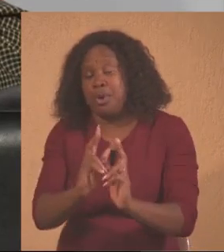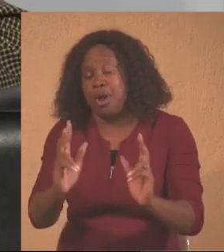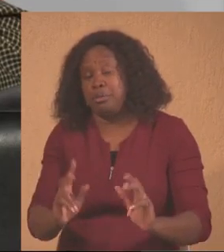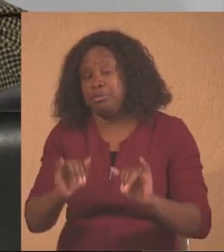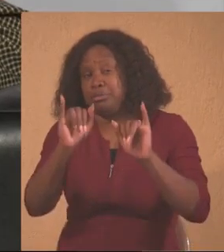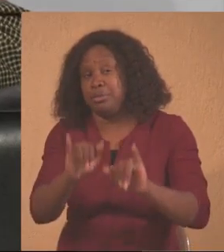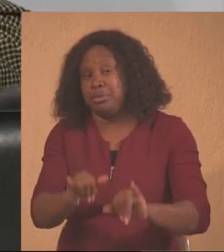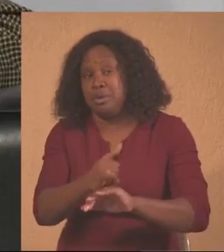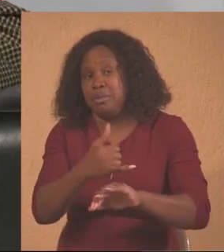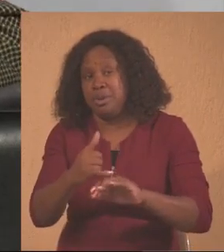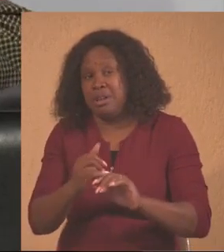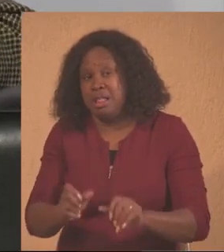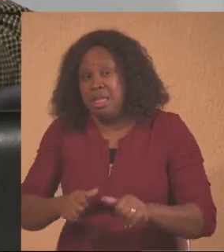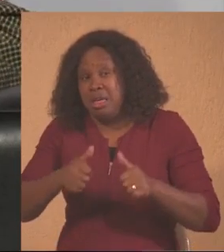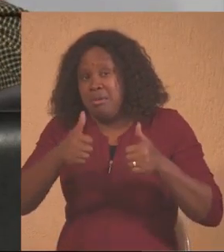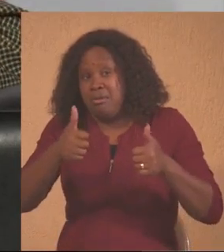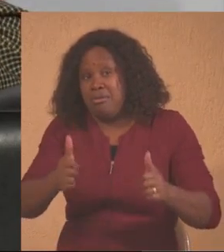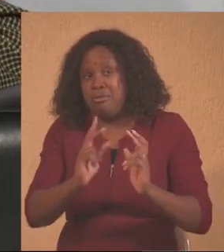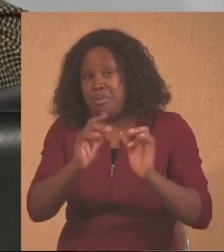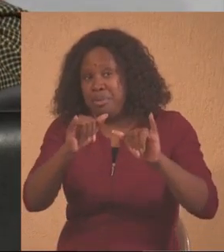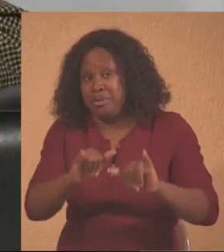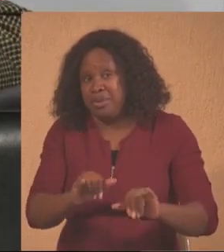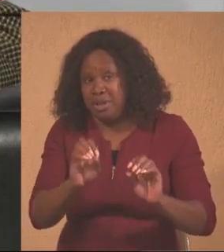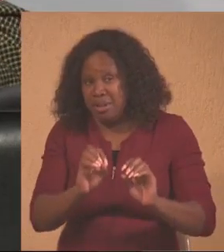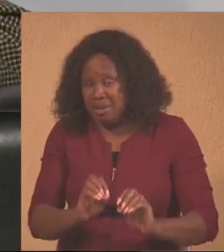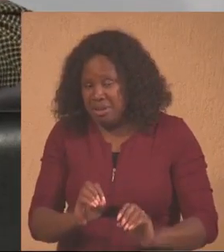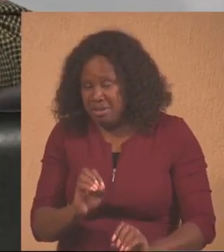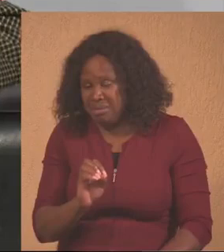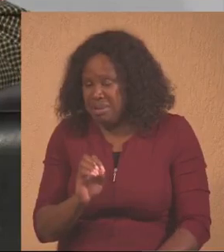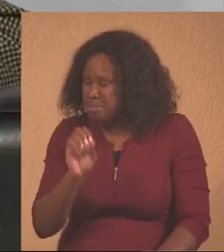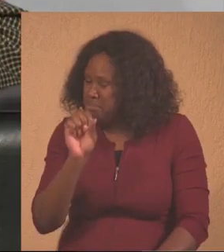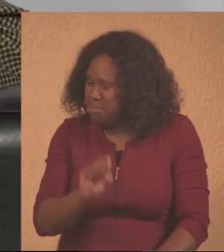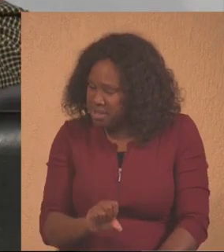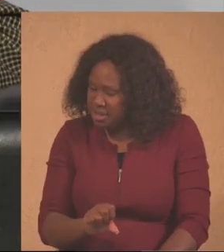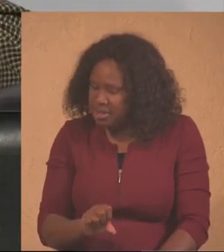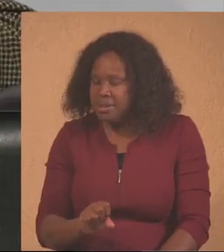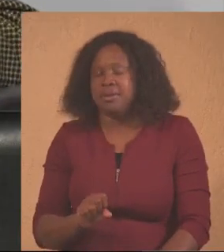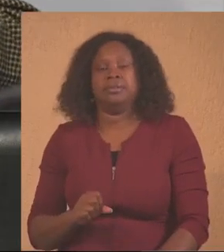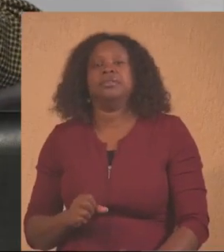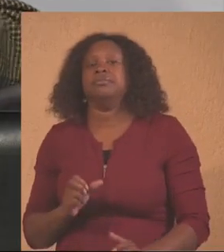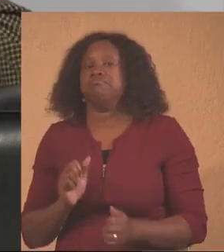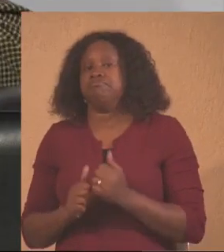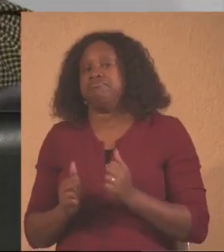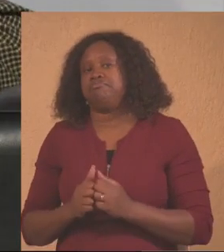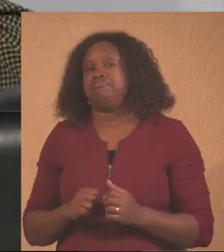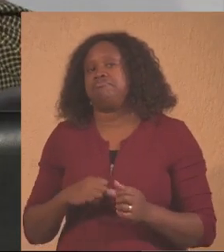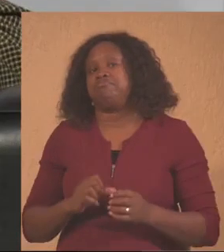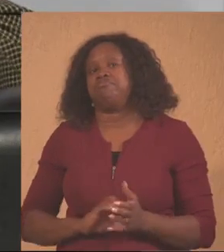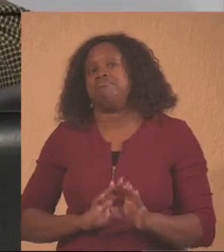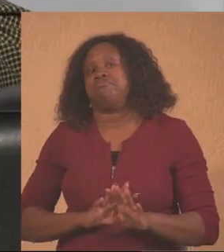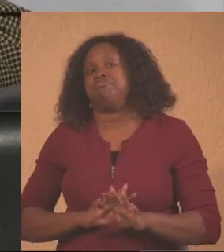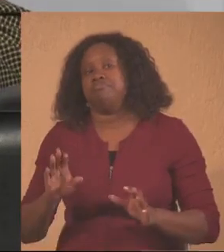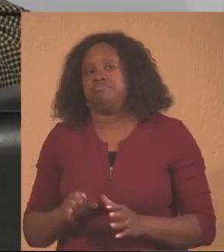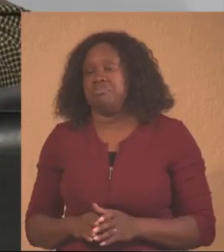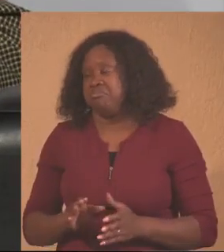habitation, in fact, you are trying now to bring in some conditions that can culminate